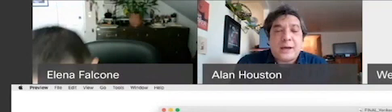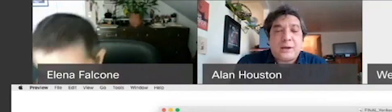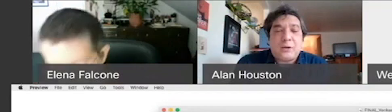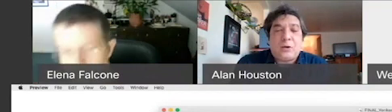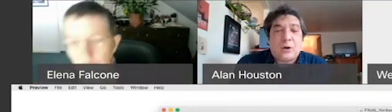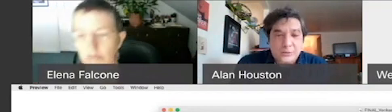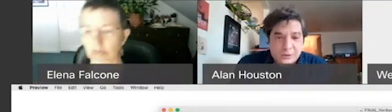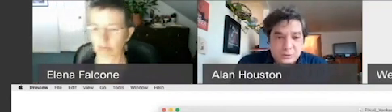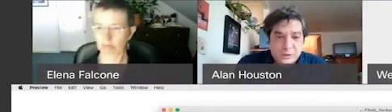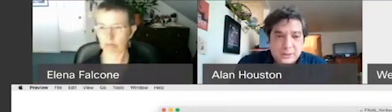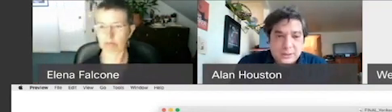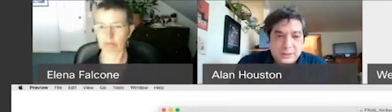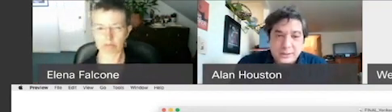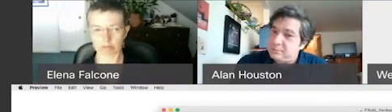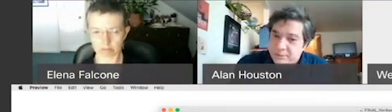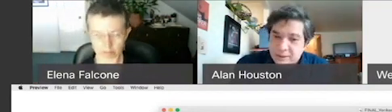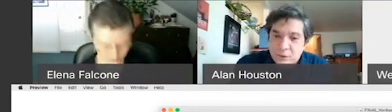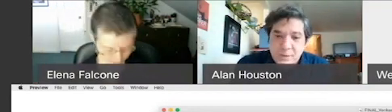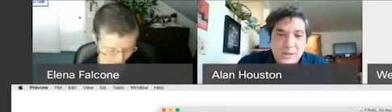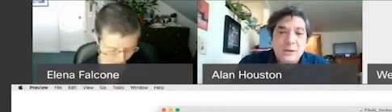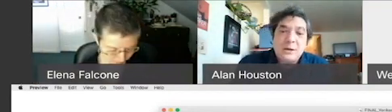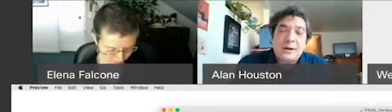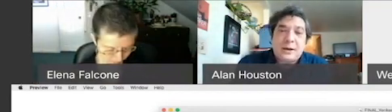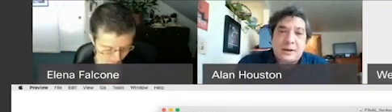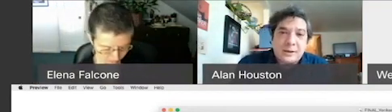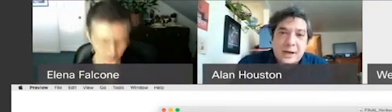also telephone me,